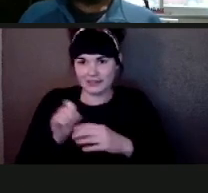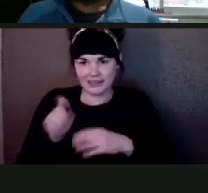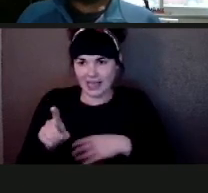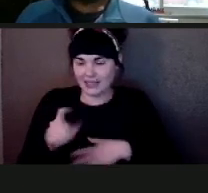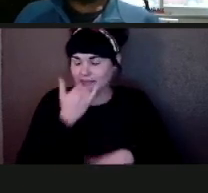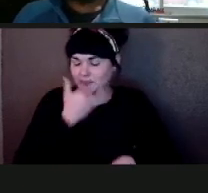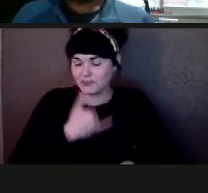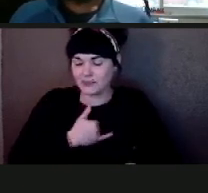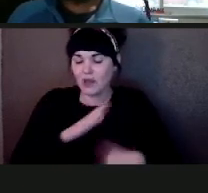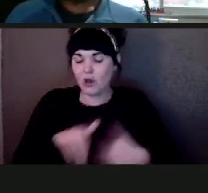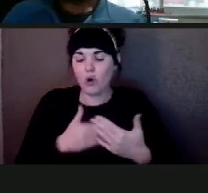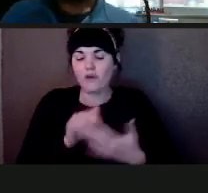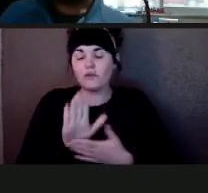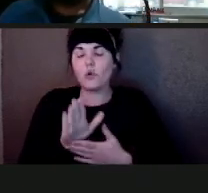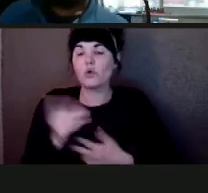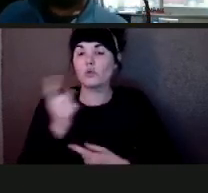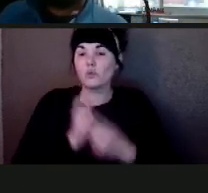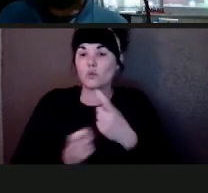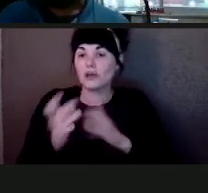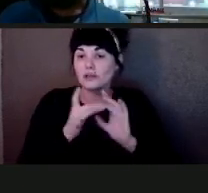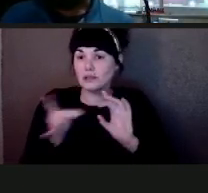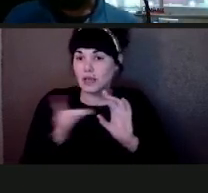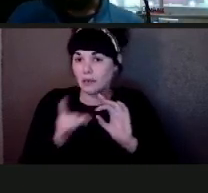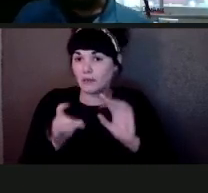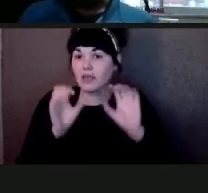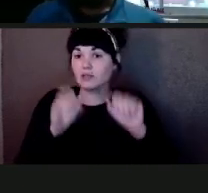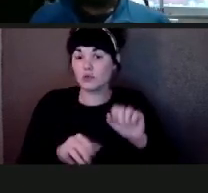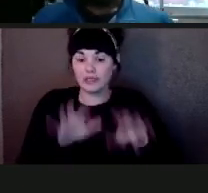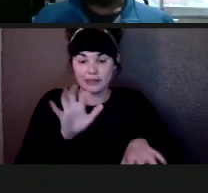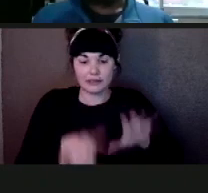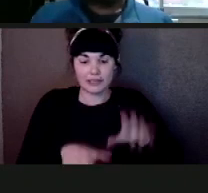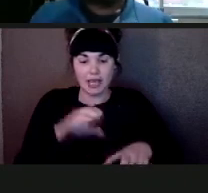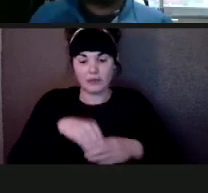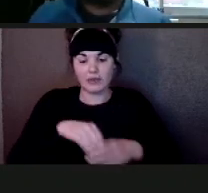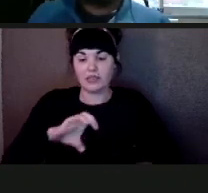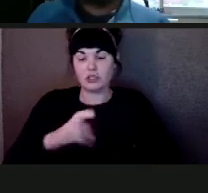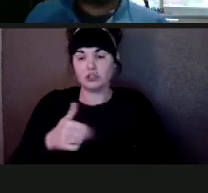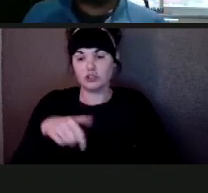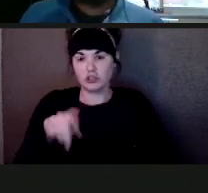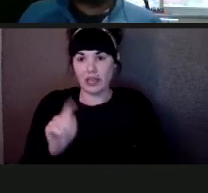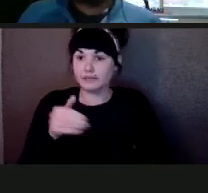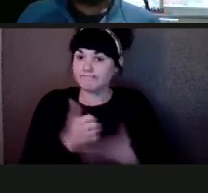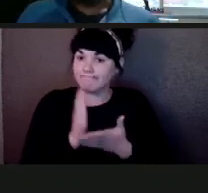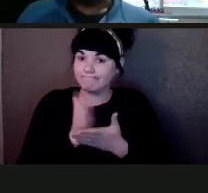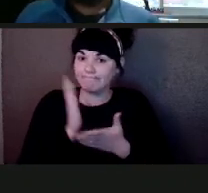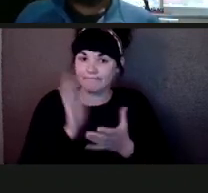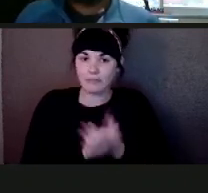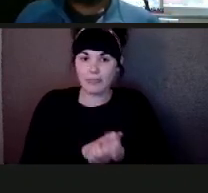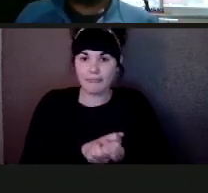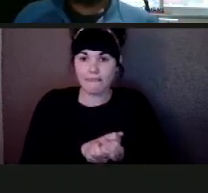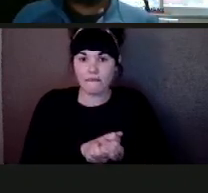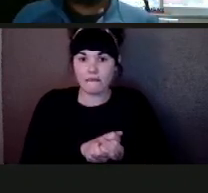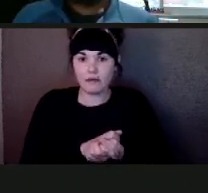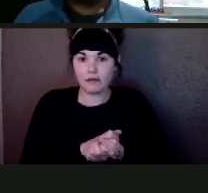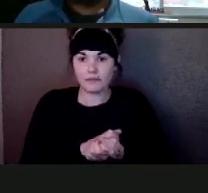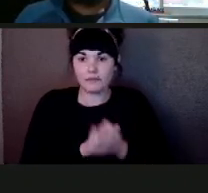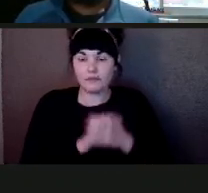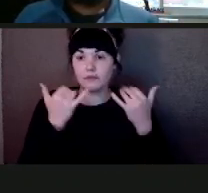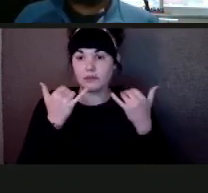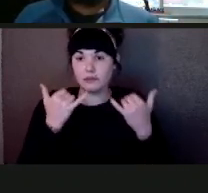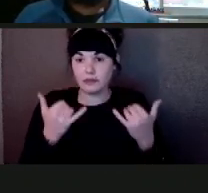questions and comments in the chat. All right. And I am going to now